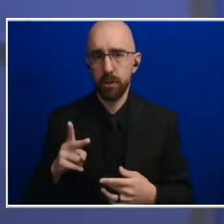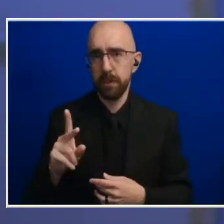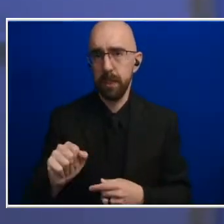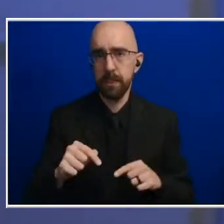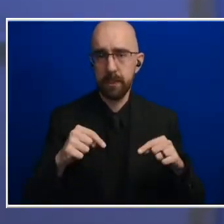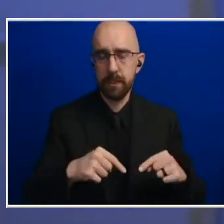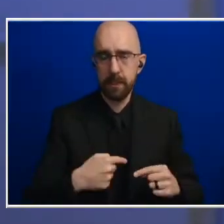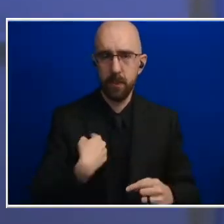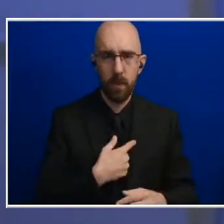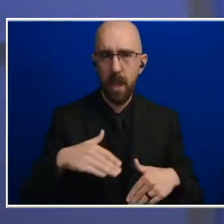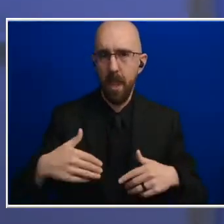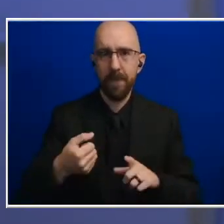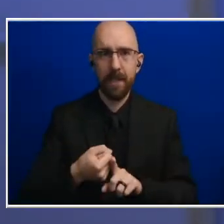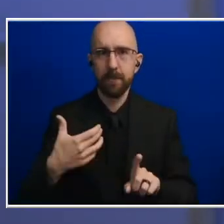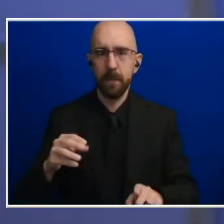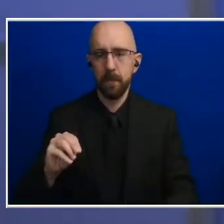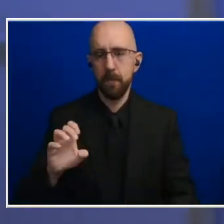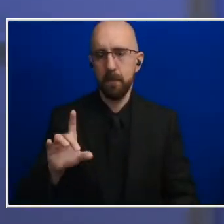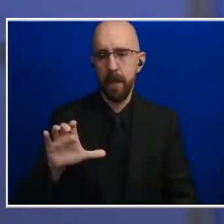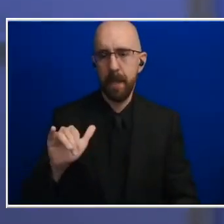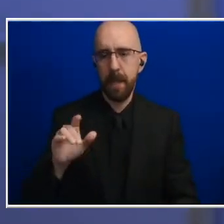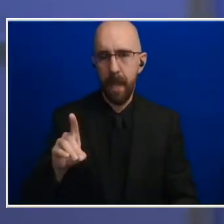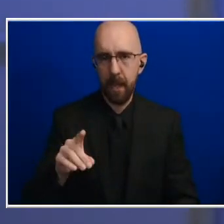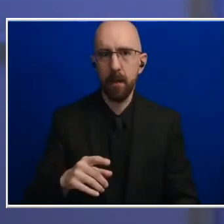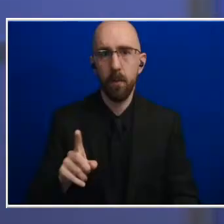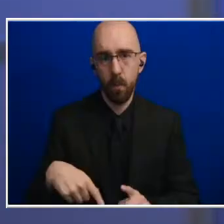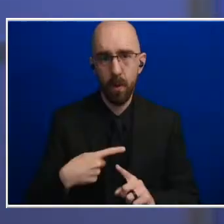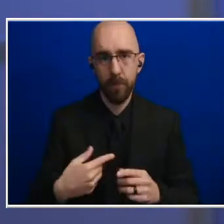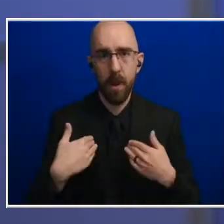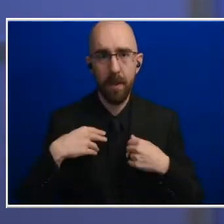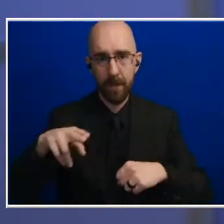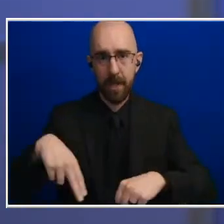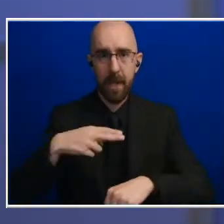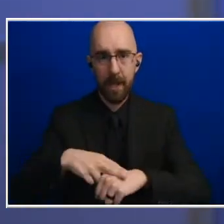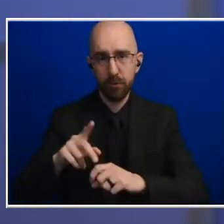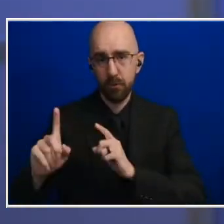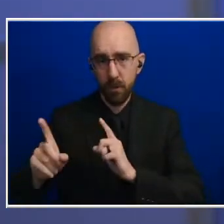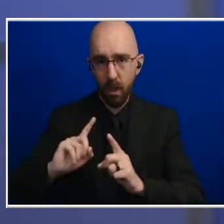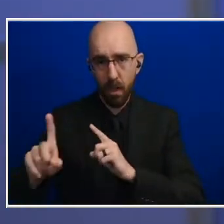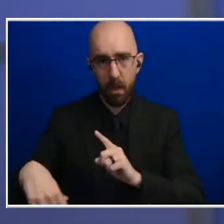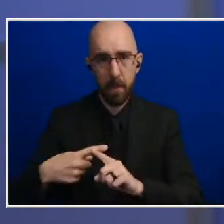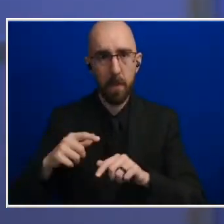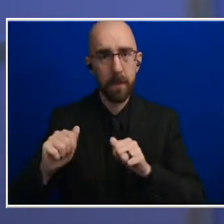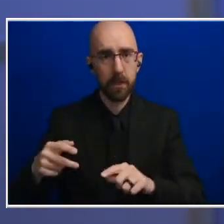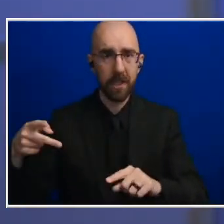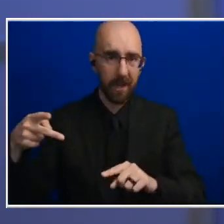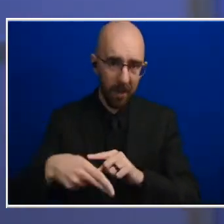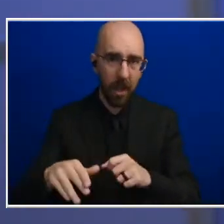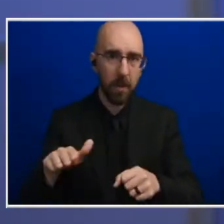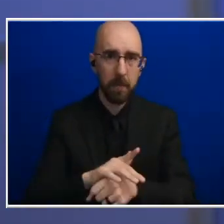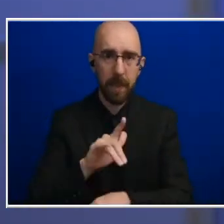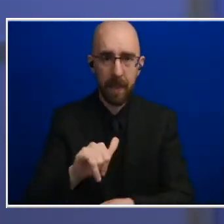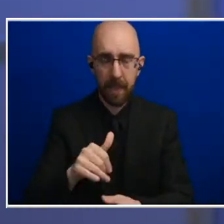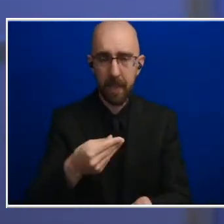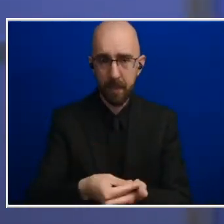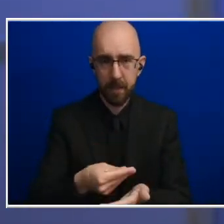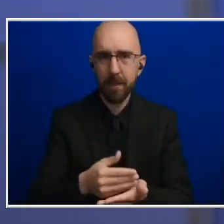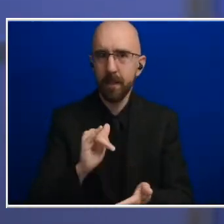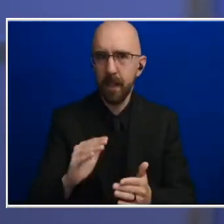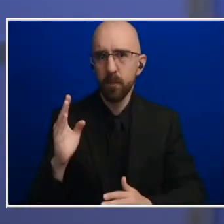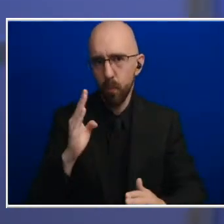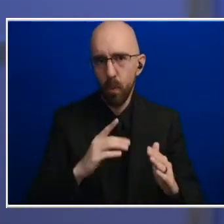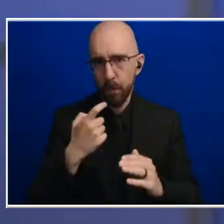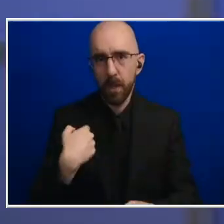expanded Medicaid. And then when we have the national dialogue about possibly cutting Medicaid dollars, that's a real worry because our rural hospitals